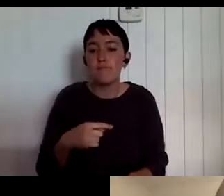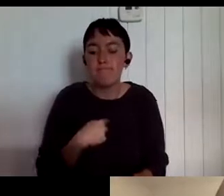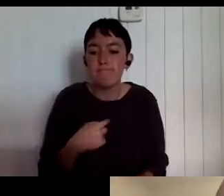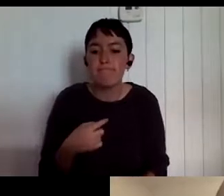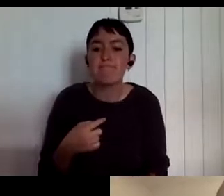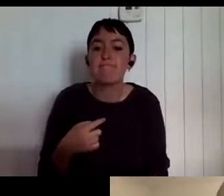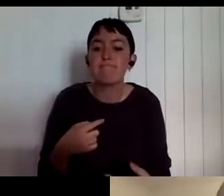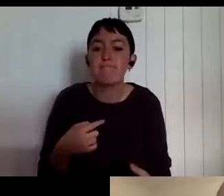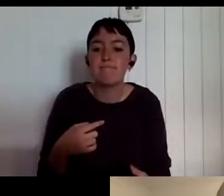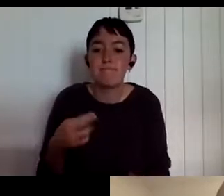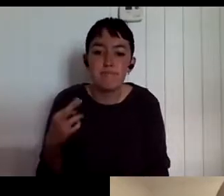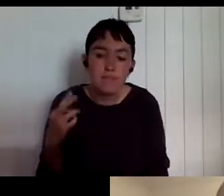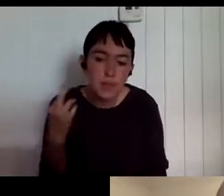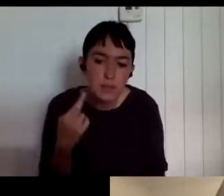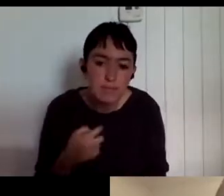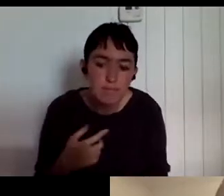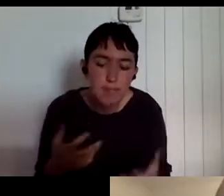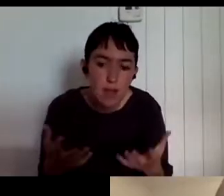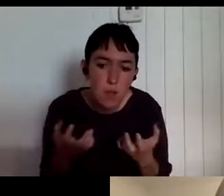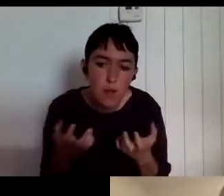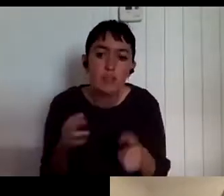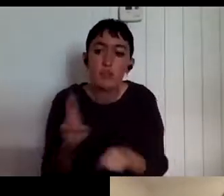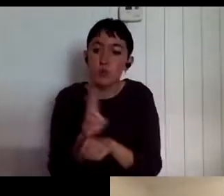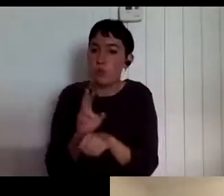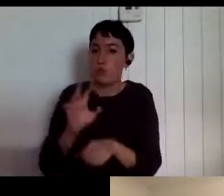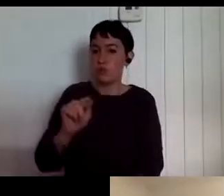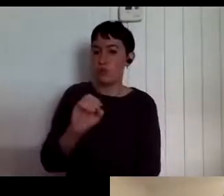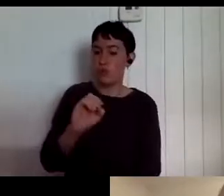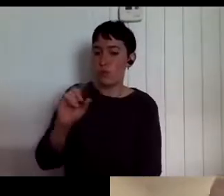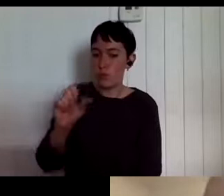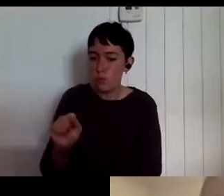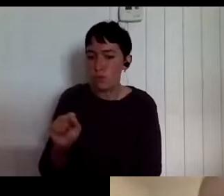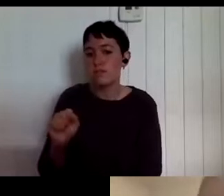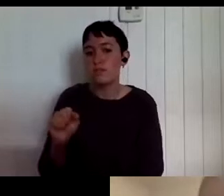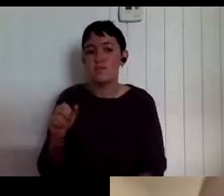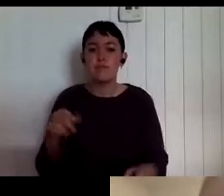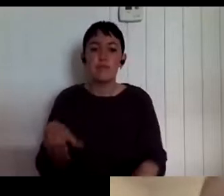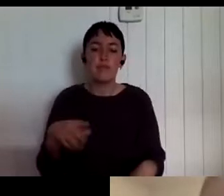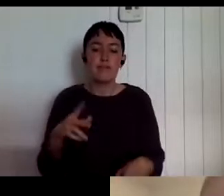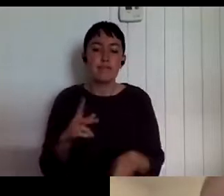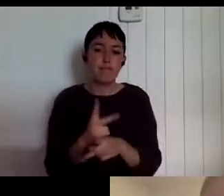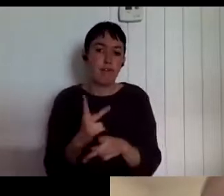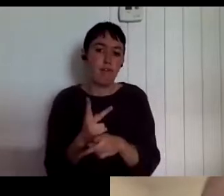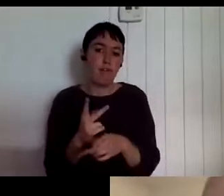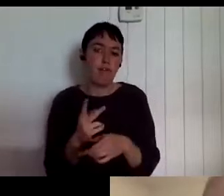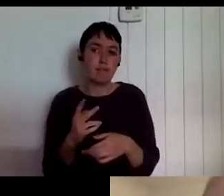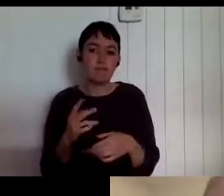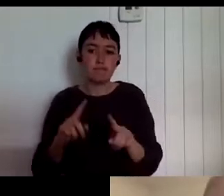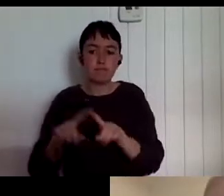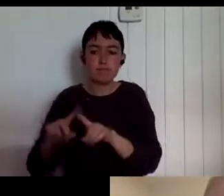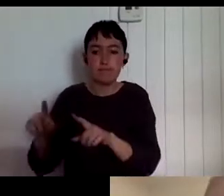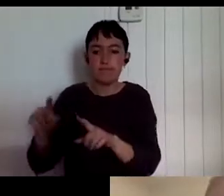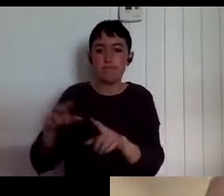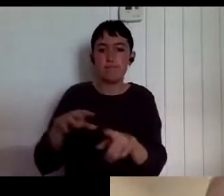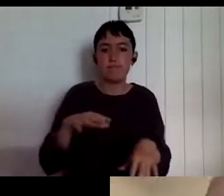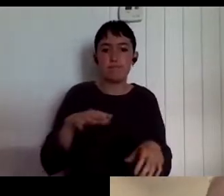opinion, gave us the biggest tools to be able to explore different sort of areas of science and different things. And then eventually, you know, I honed in what I'm doing, which